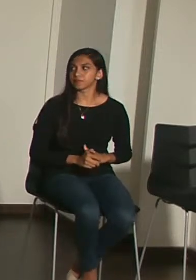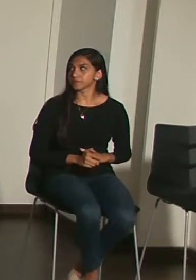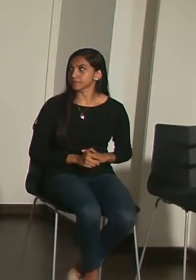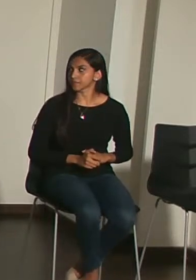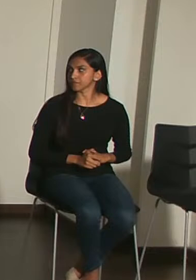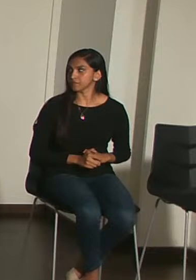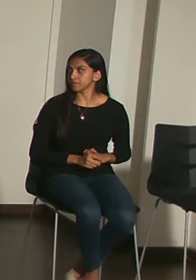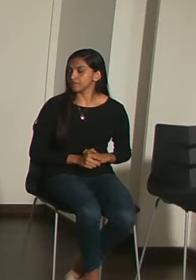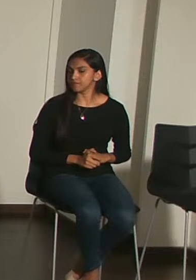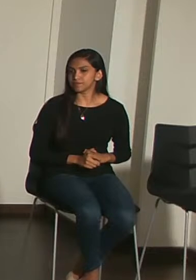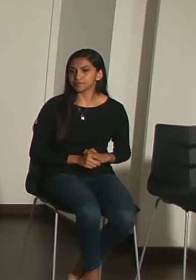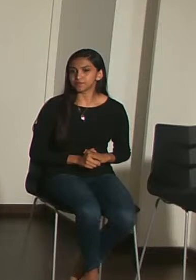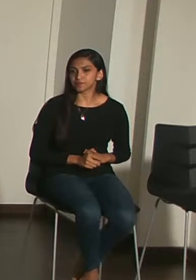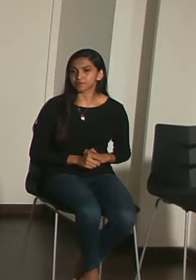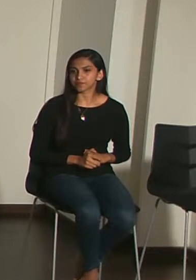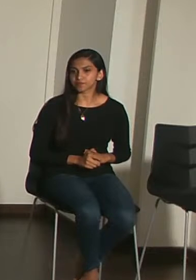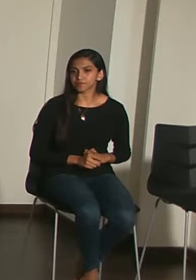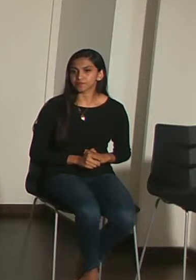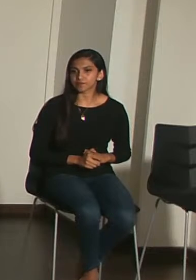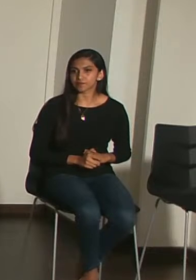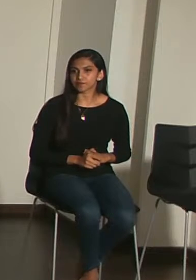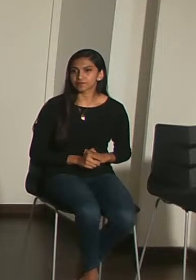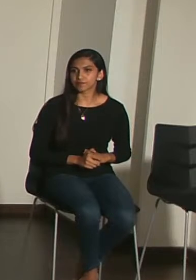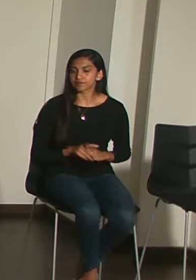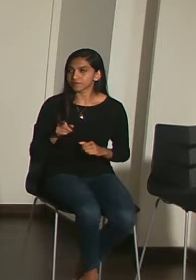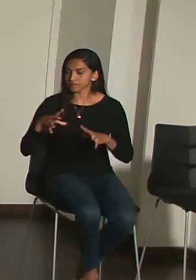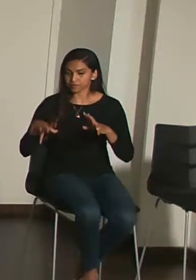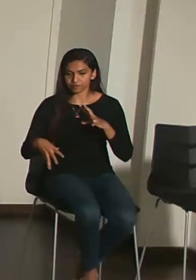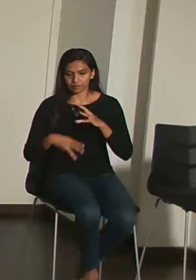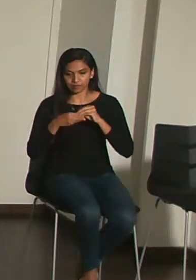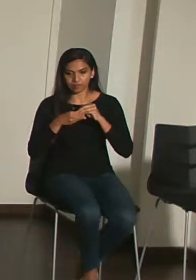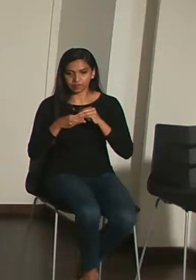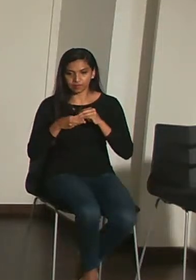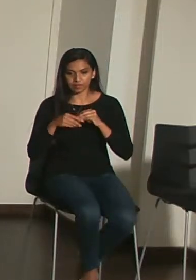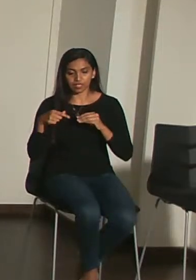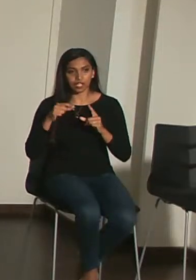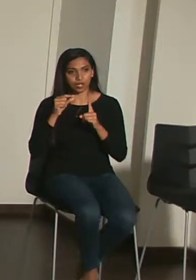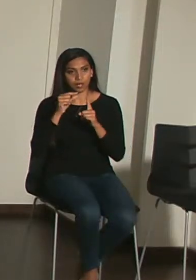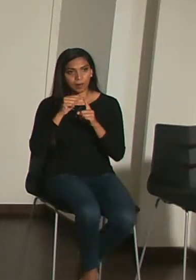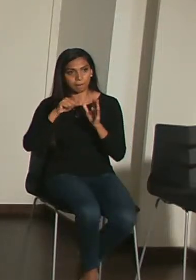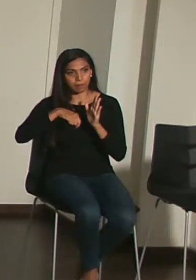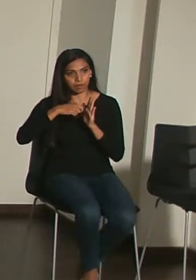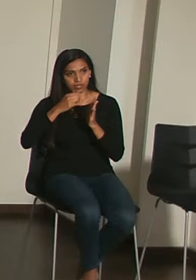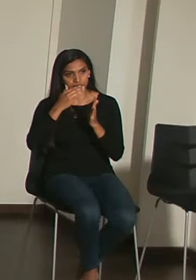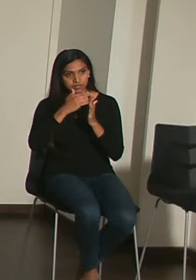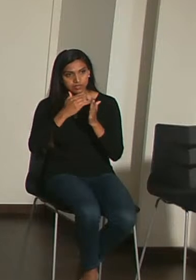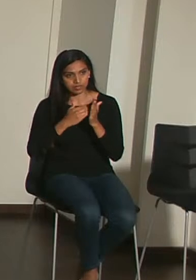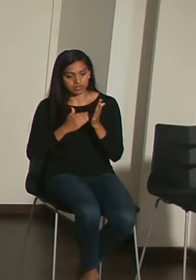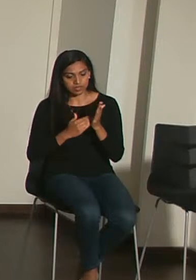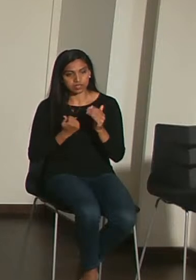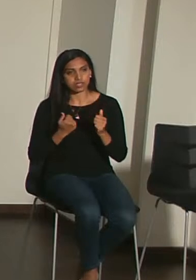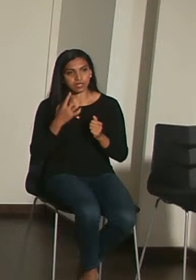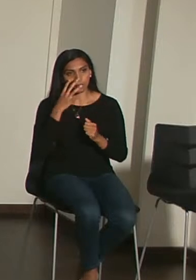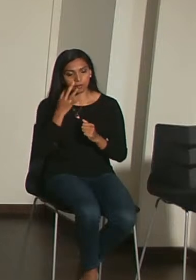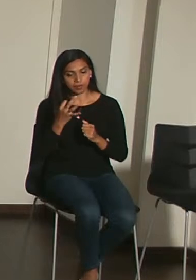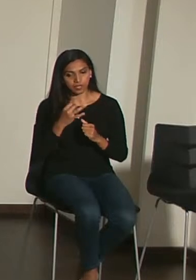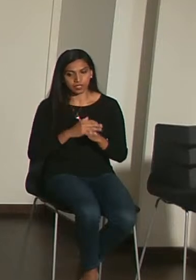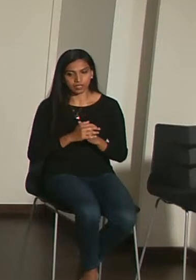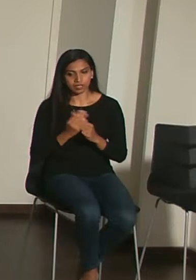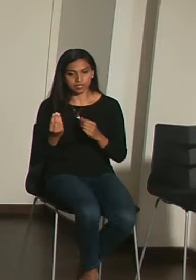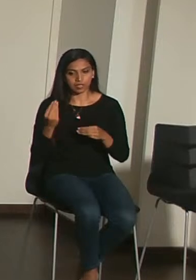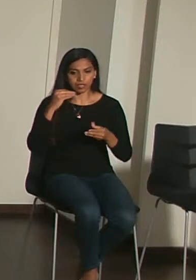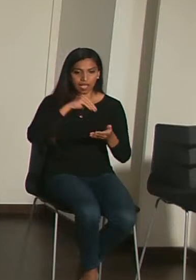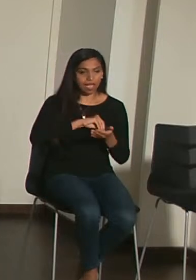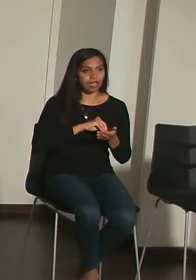Yeah, in addition to what Nora said, which is basically at policy levels also, make a lot of difference. You just put it in the